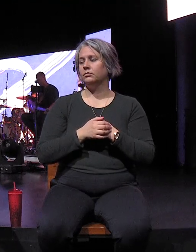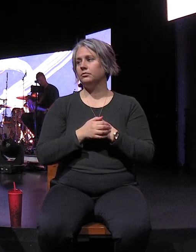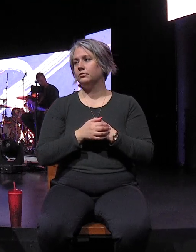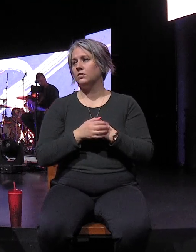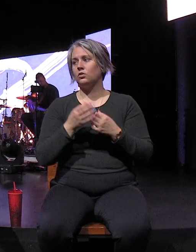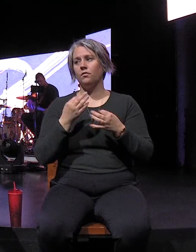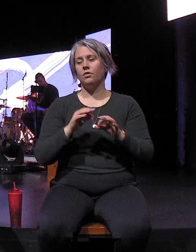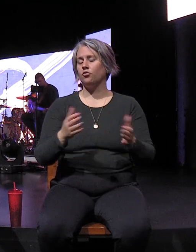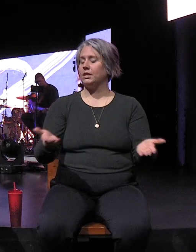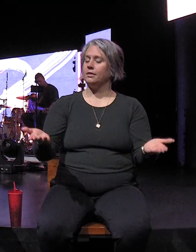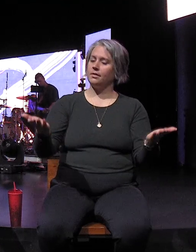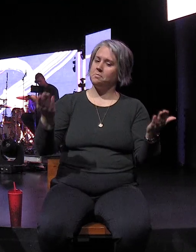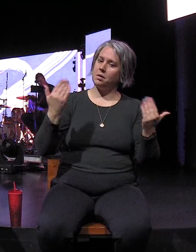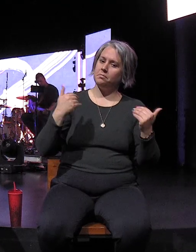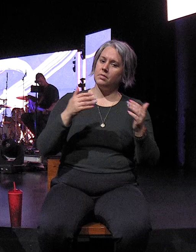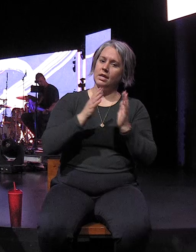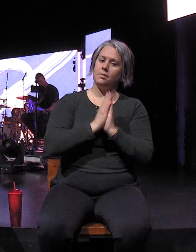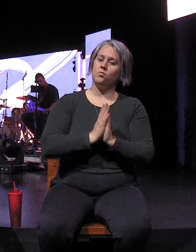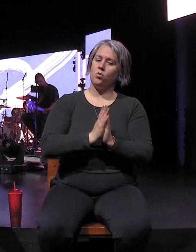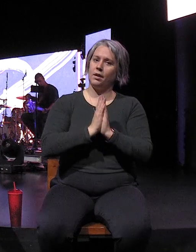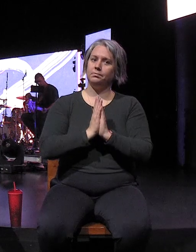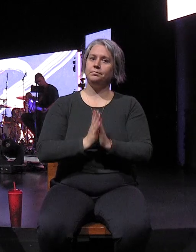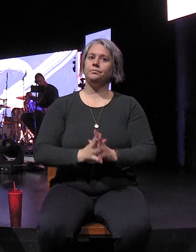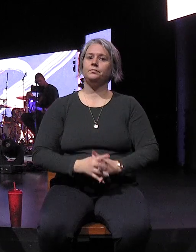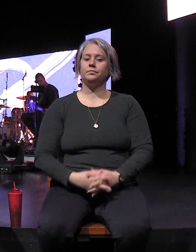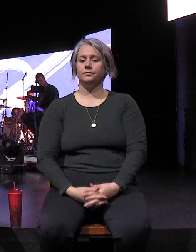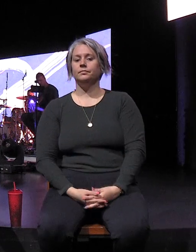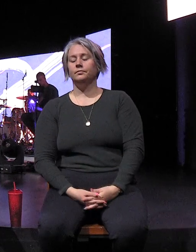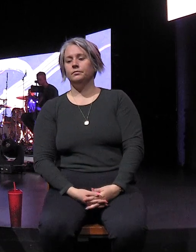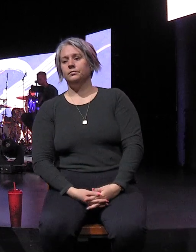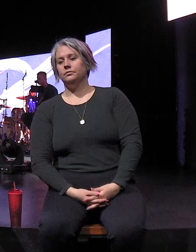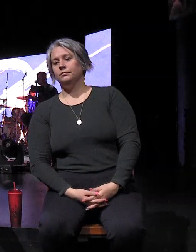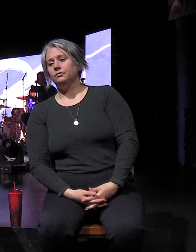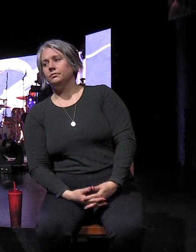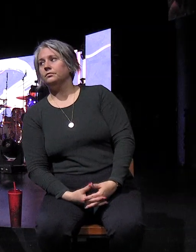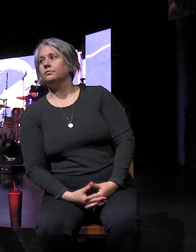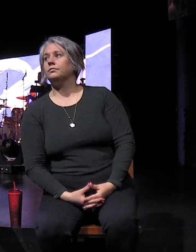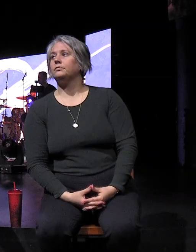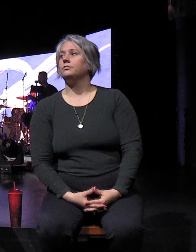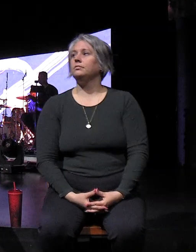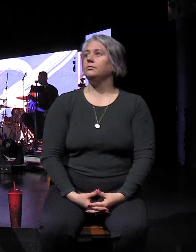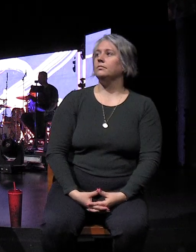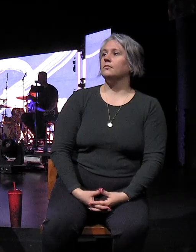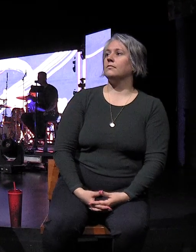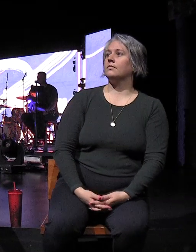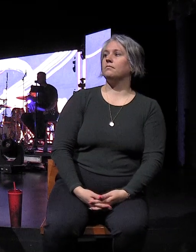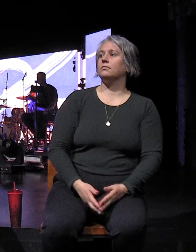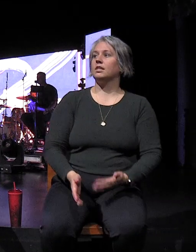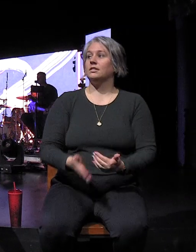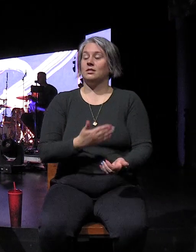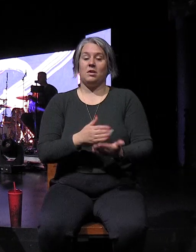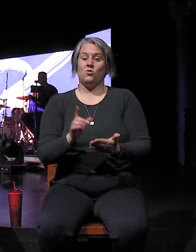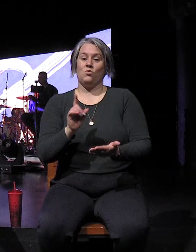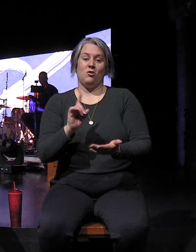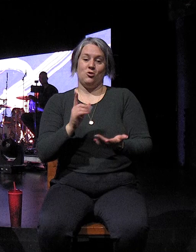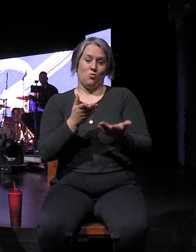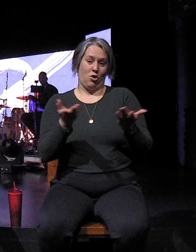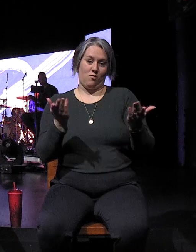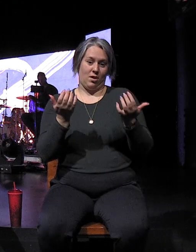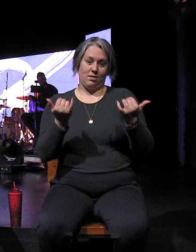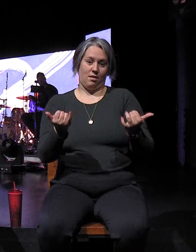feel free, because he's going to meet us right here at the place of surrender. He's going to meet you in your seat. He's going to meet you at home tomorrow.